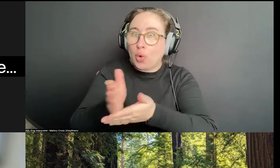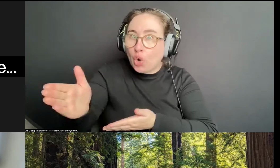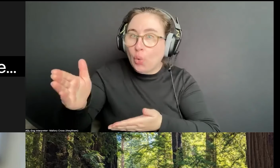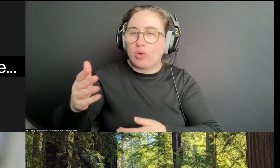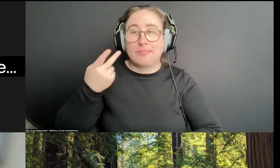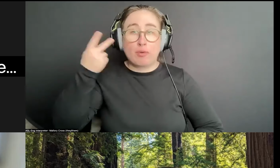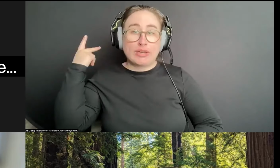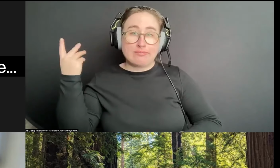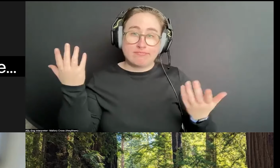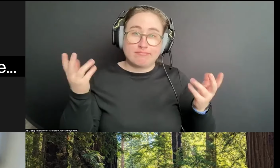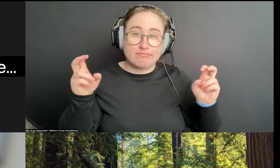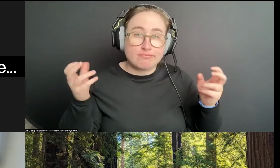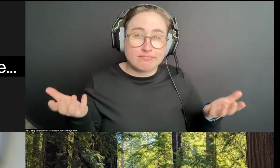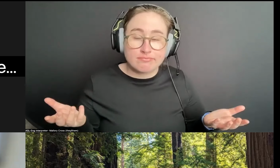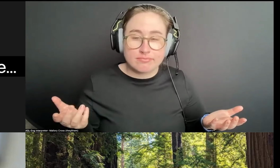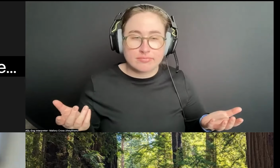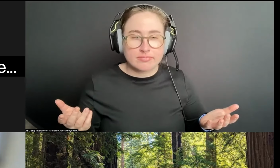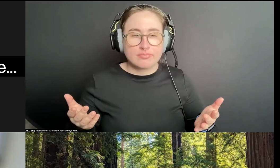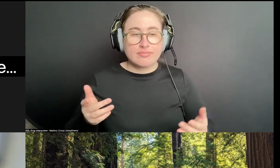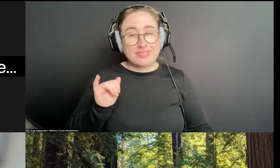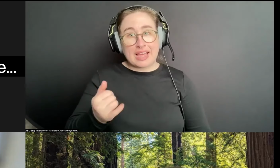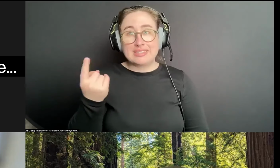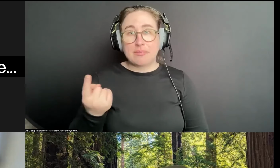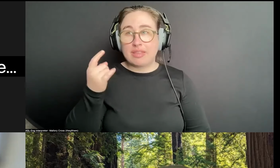memory, which very often is something that